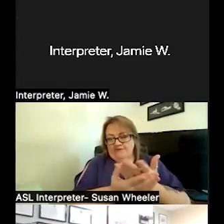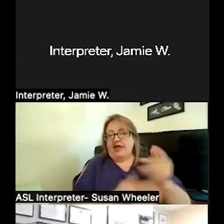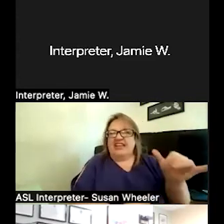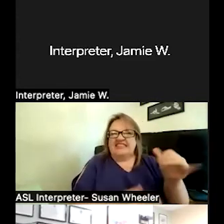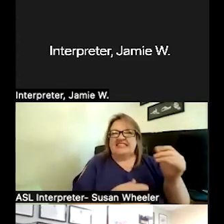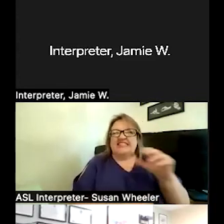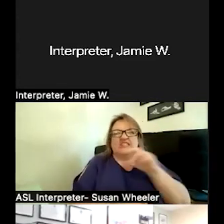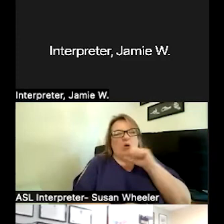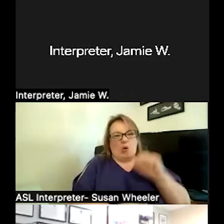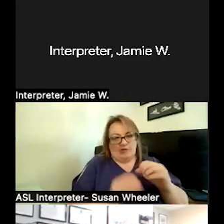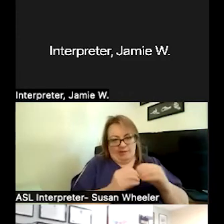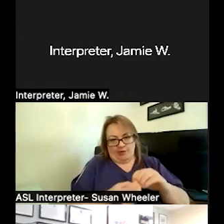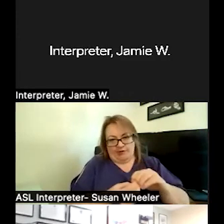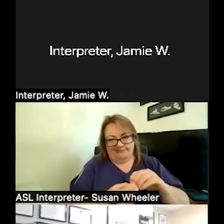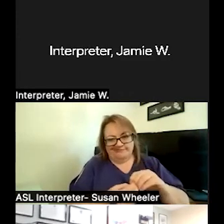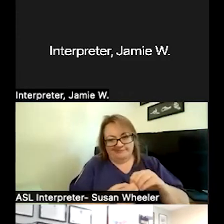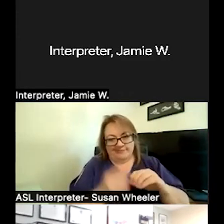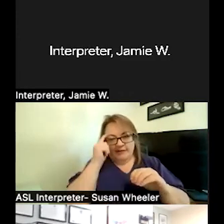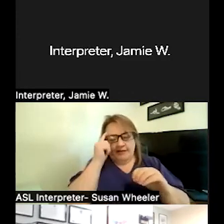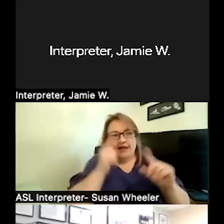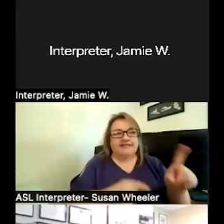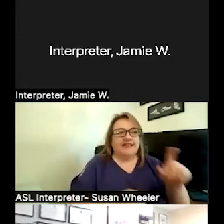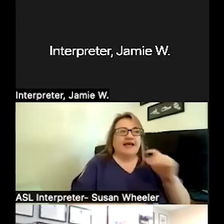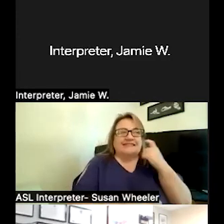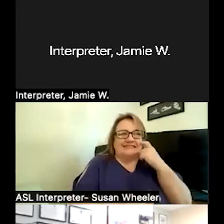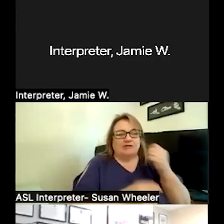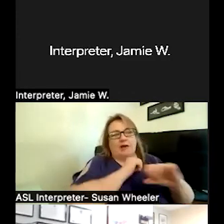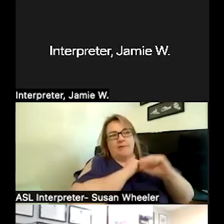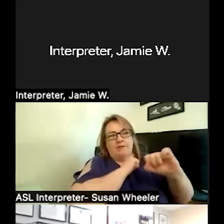outdated. That was the last number that was published by